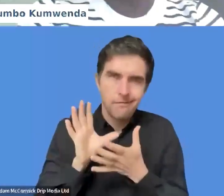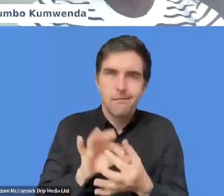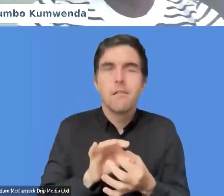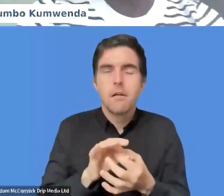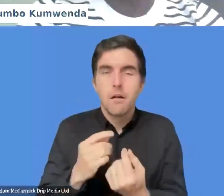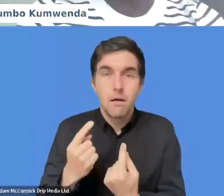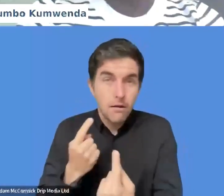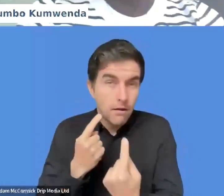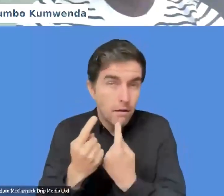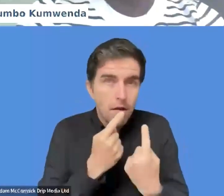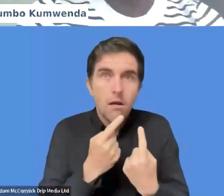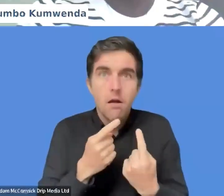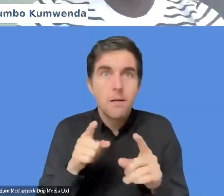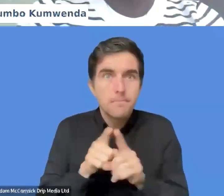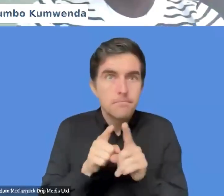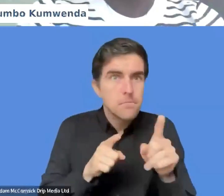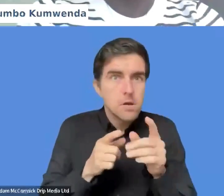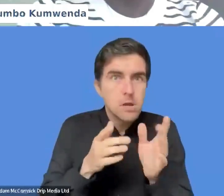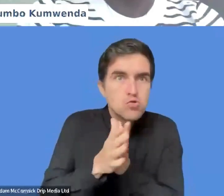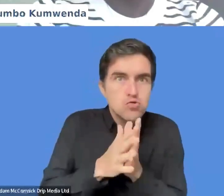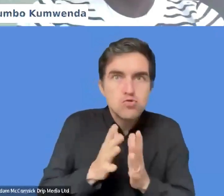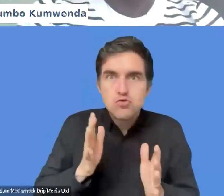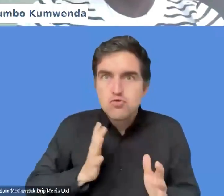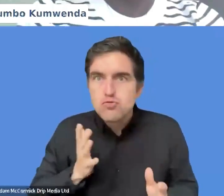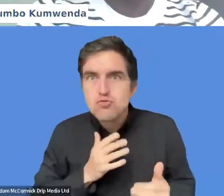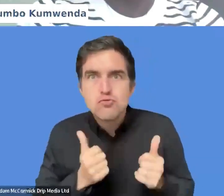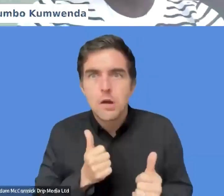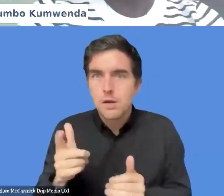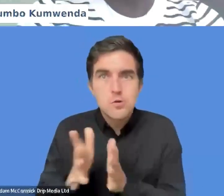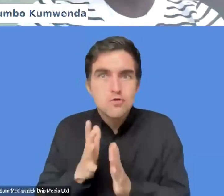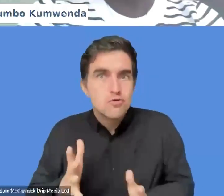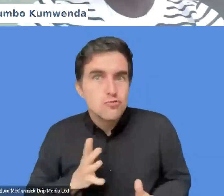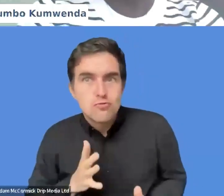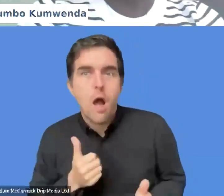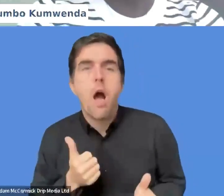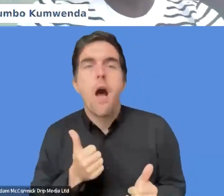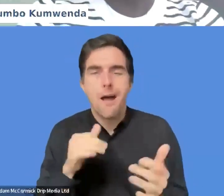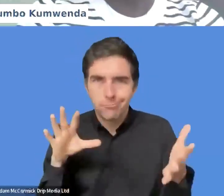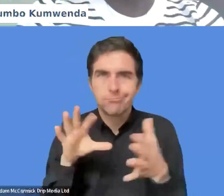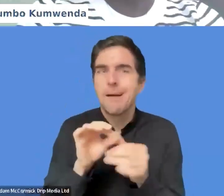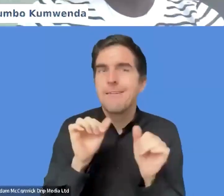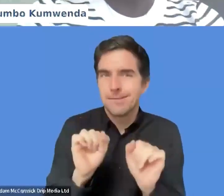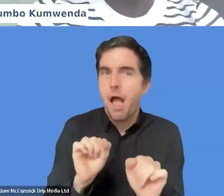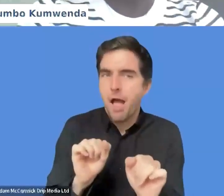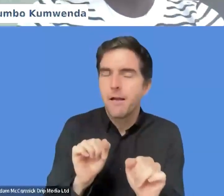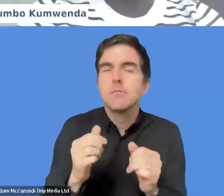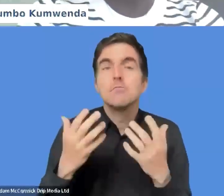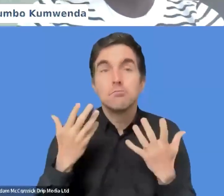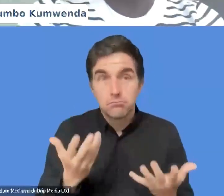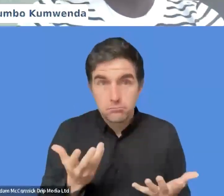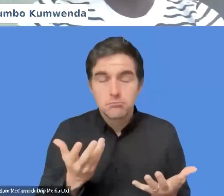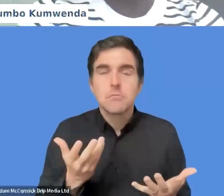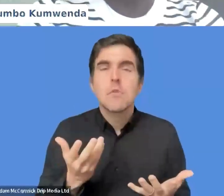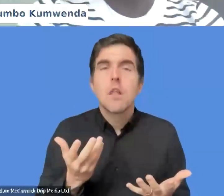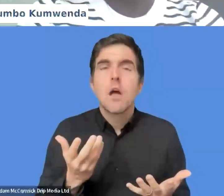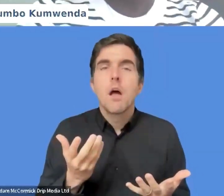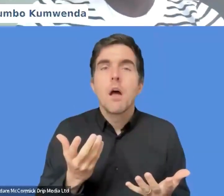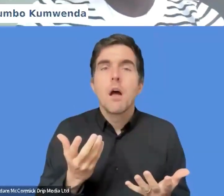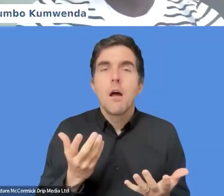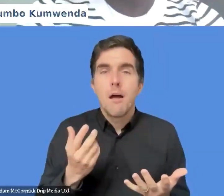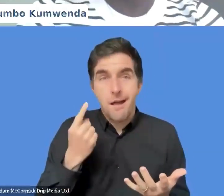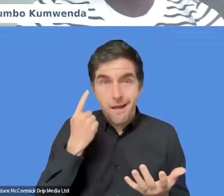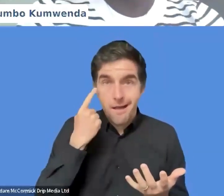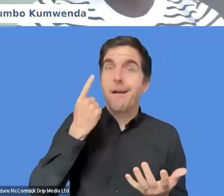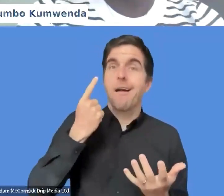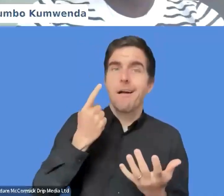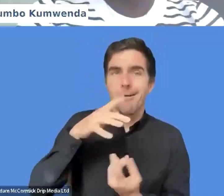is really to institutionalize. Can we have this well-developed, clear, practical modules, you know,